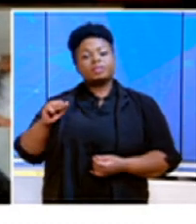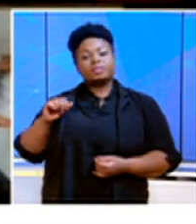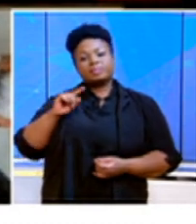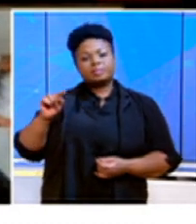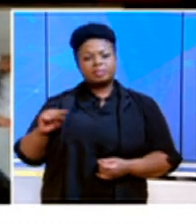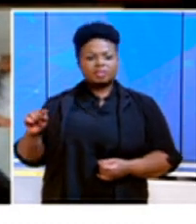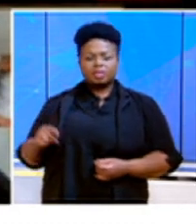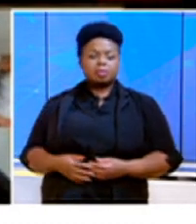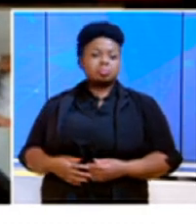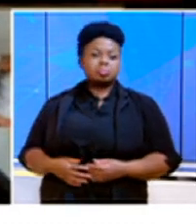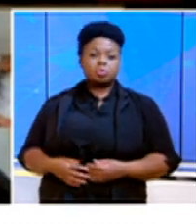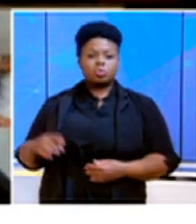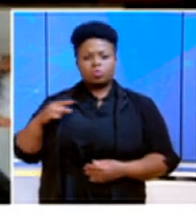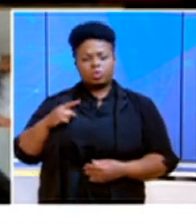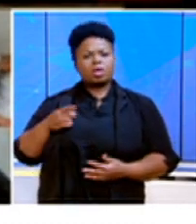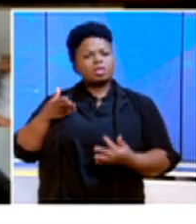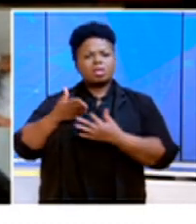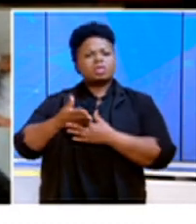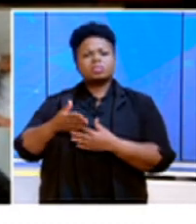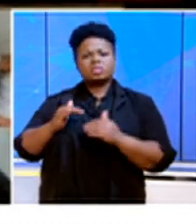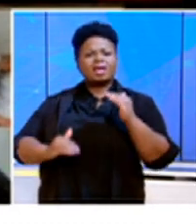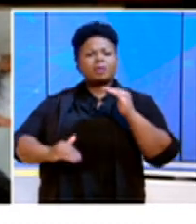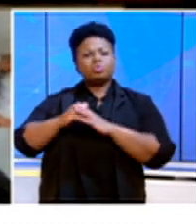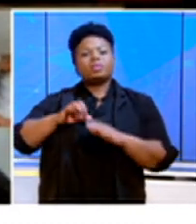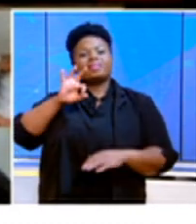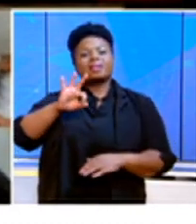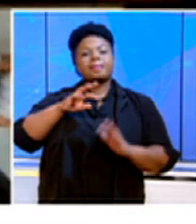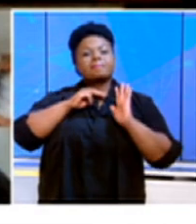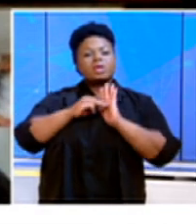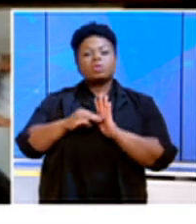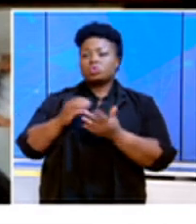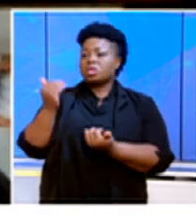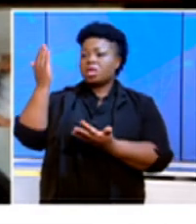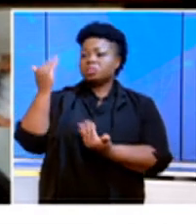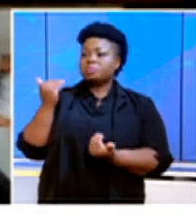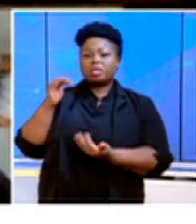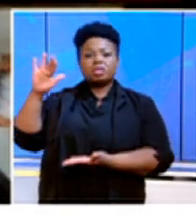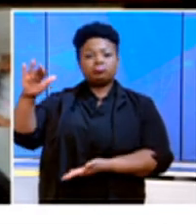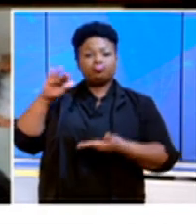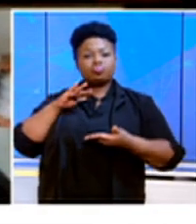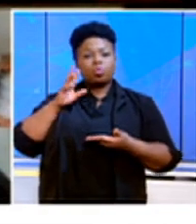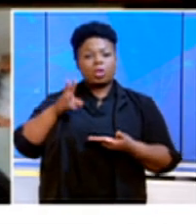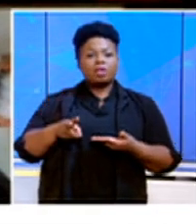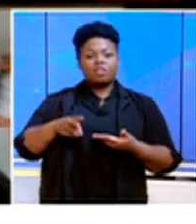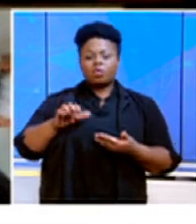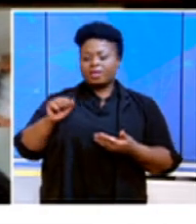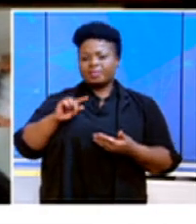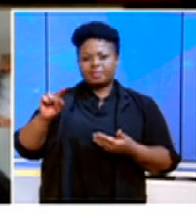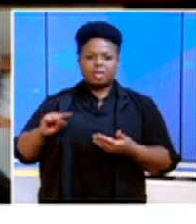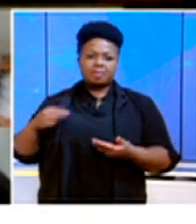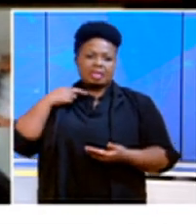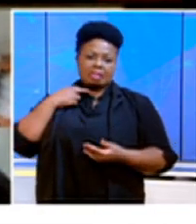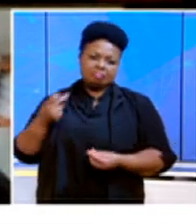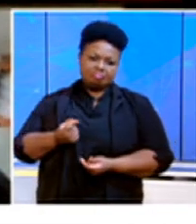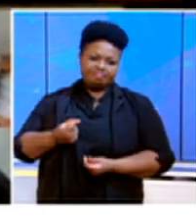AstraZeneca vaccine, they potentially had access to up to 3 million doses. Now, Johnson & Johnson on the sort of the